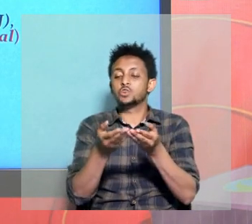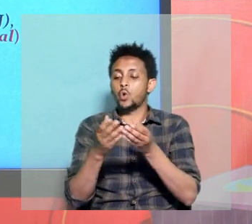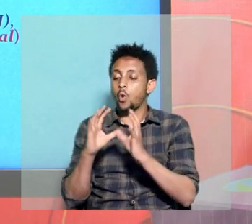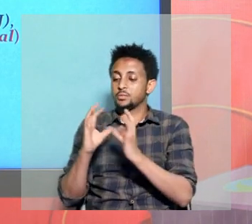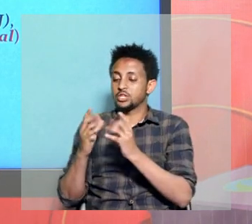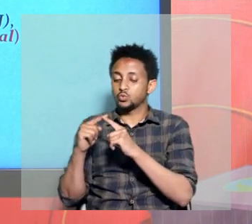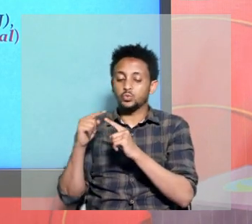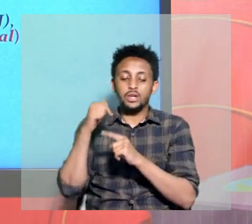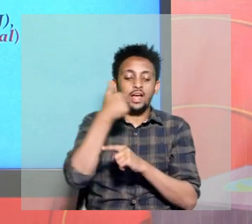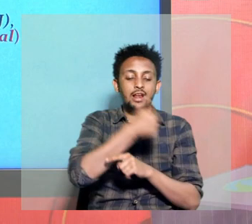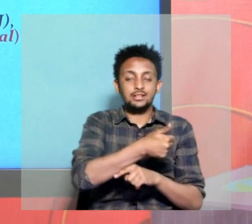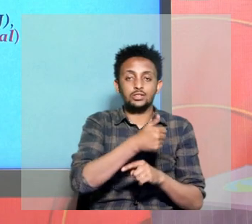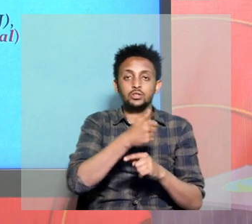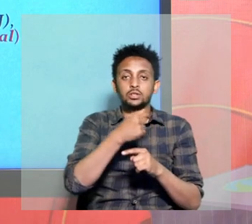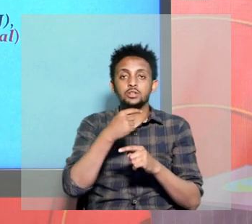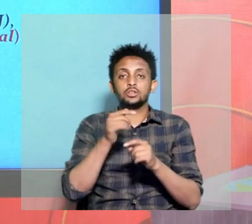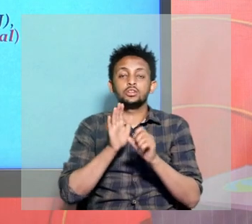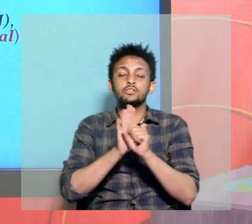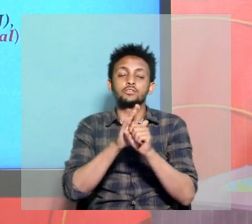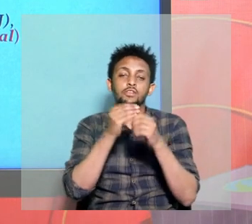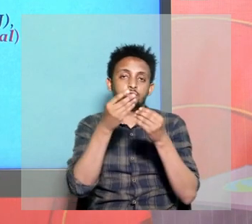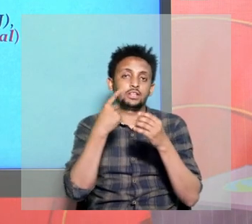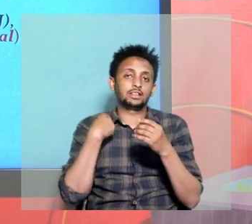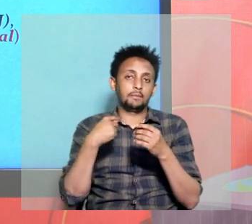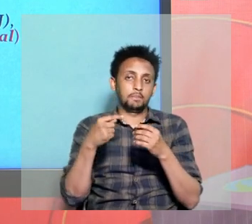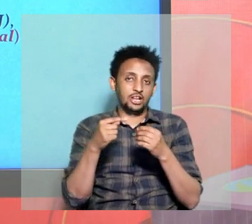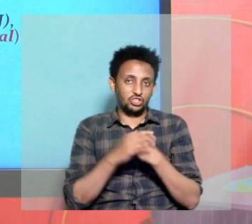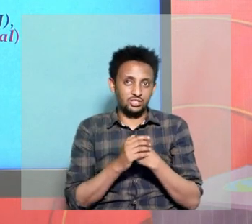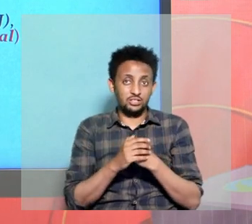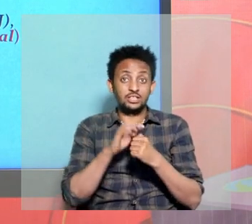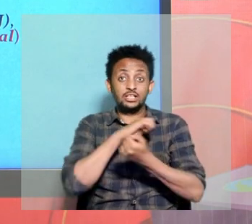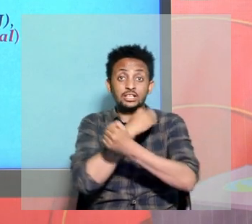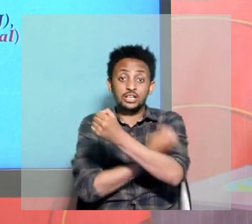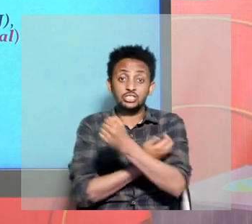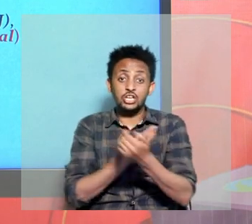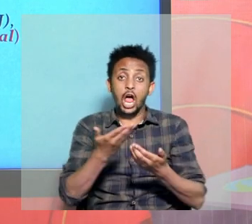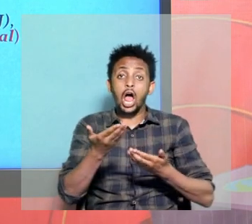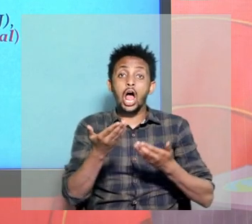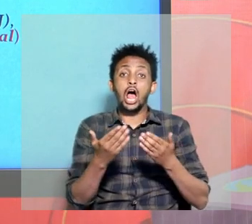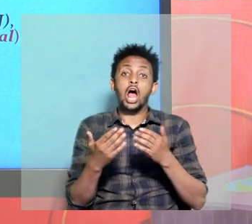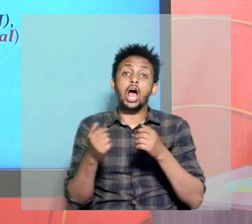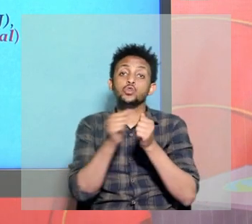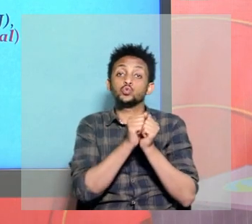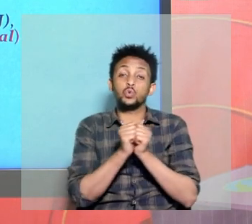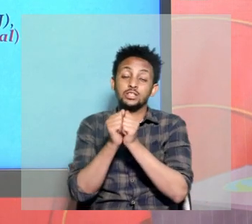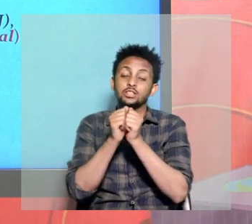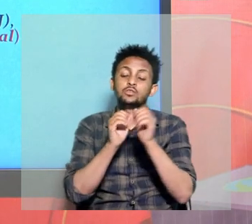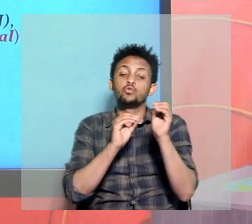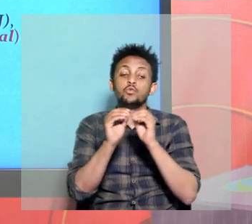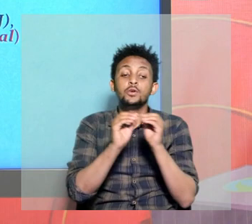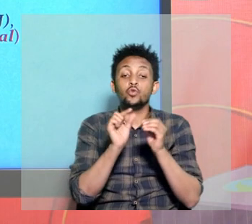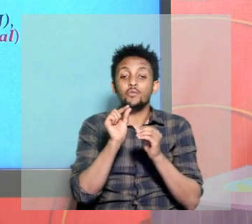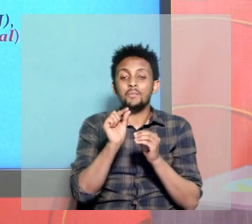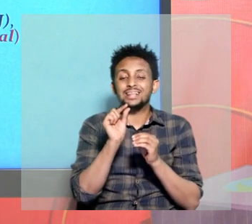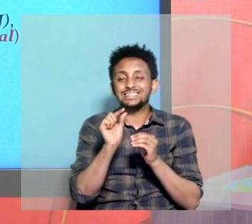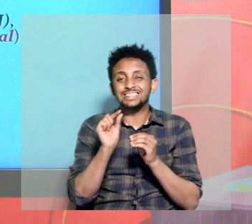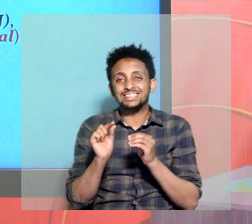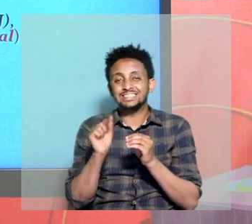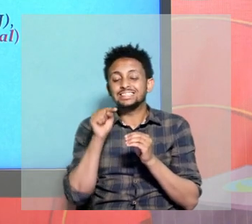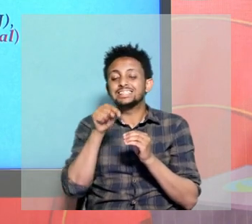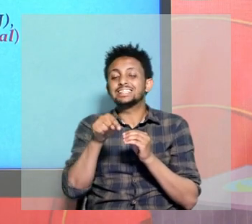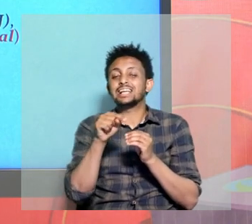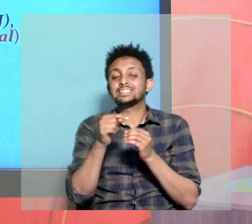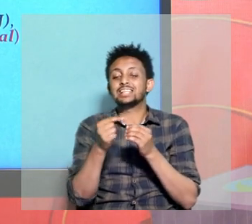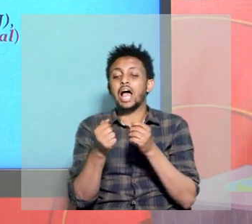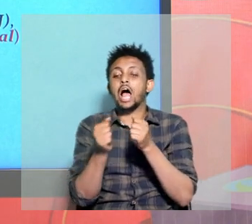object due to a difference in temperature. So that it is energy which is associated due to the movement of particles, and that